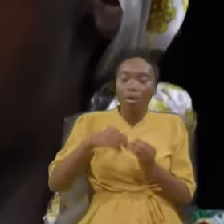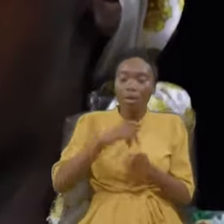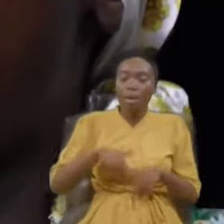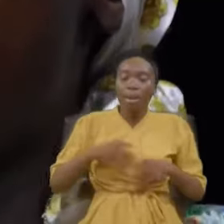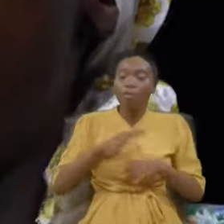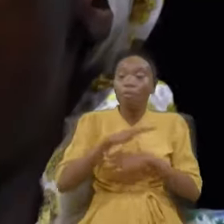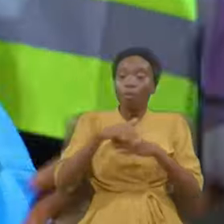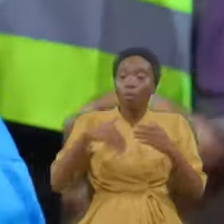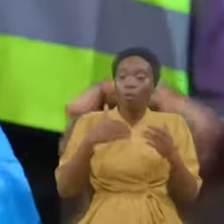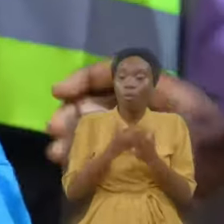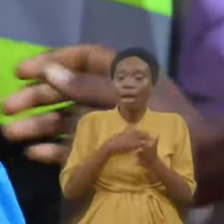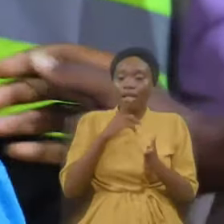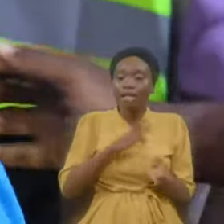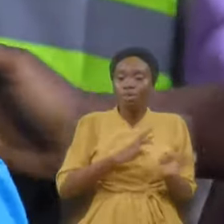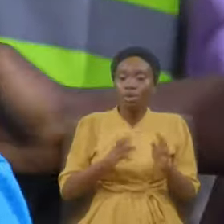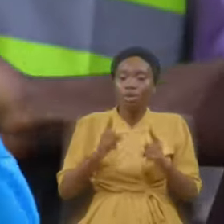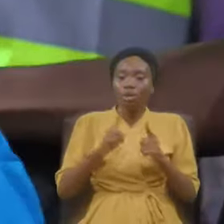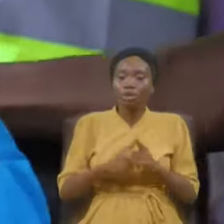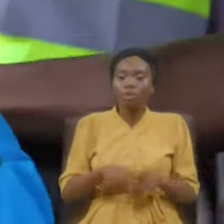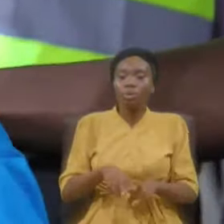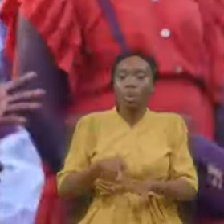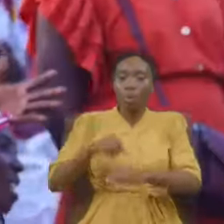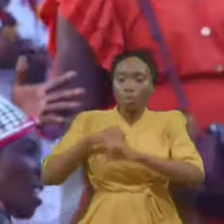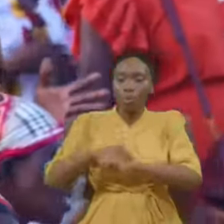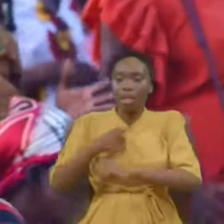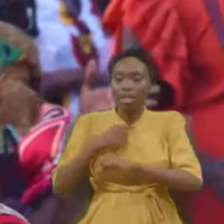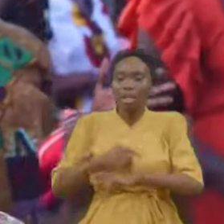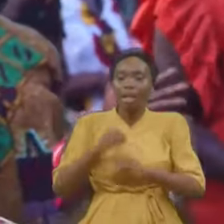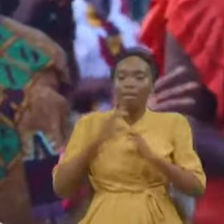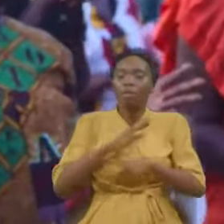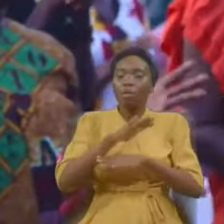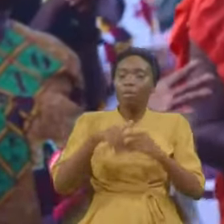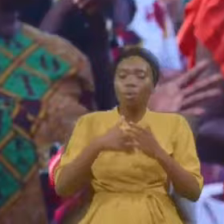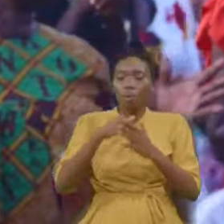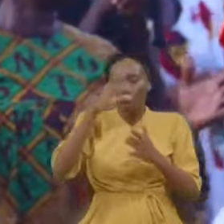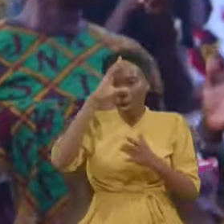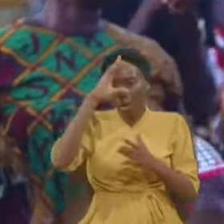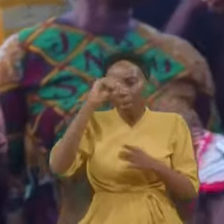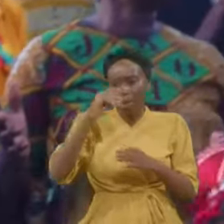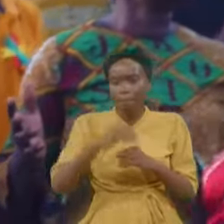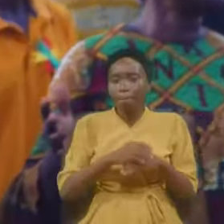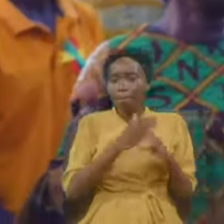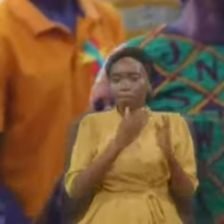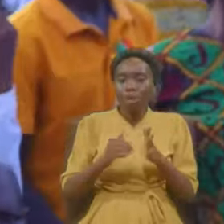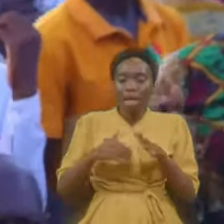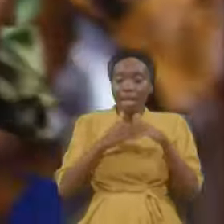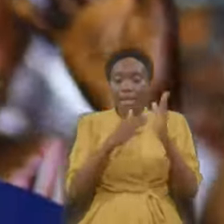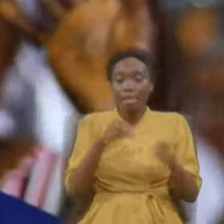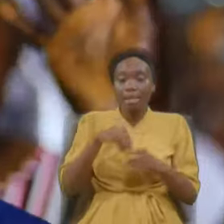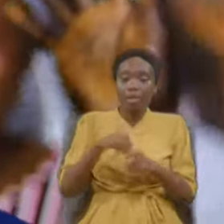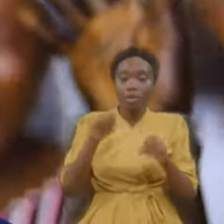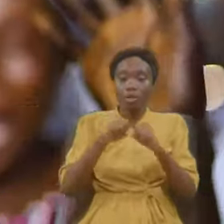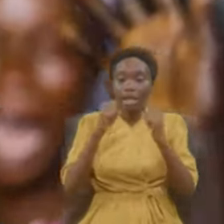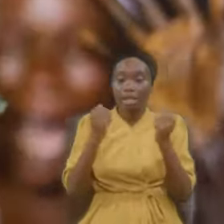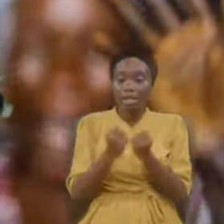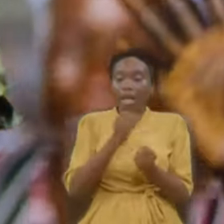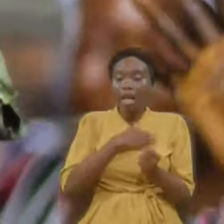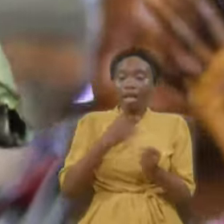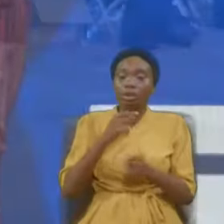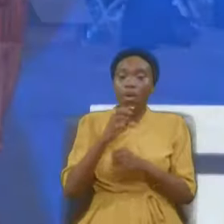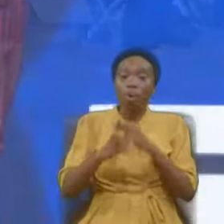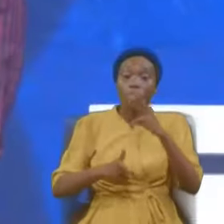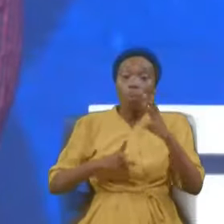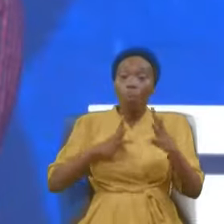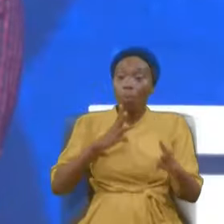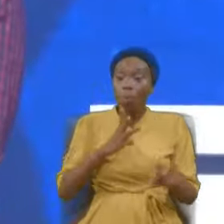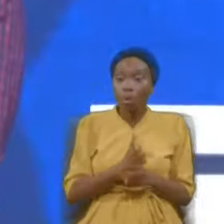sundry, and He is ready to perfect the affairs of all men, prepping change makers in the society and the world at large.